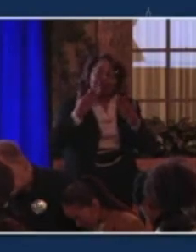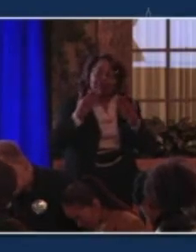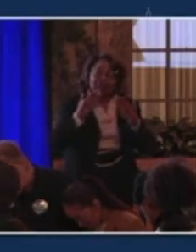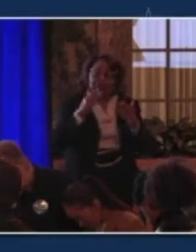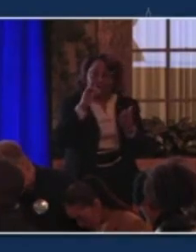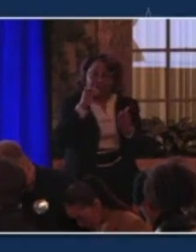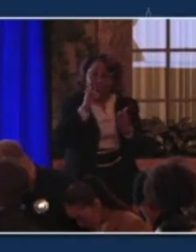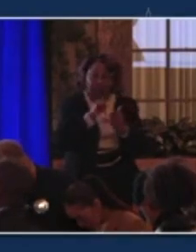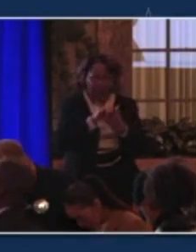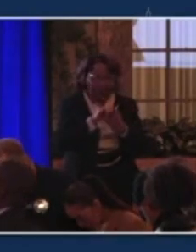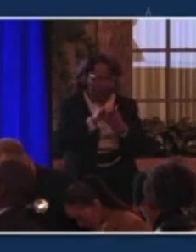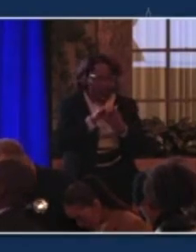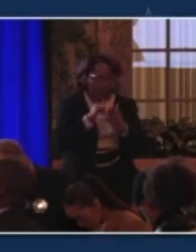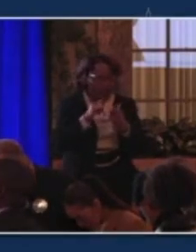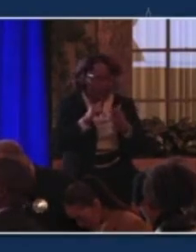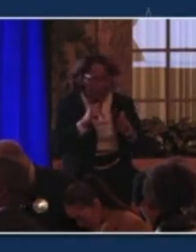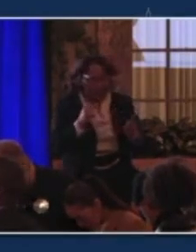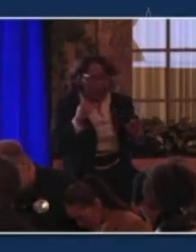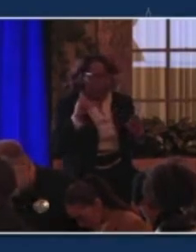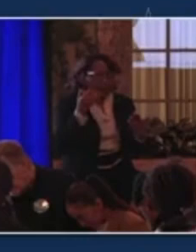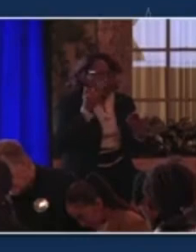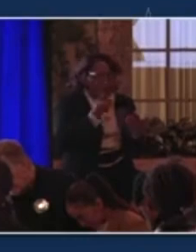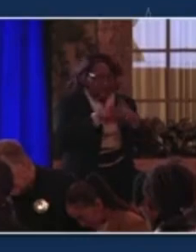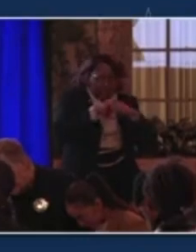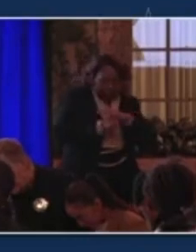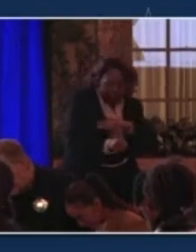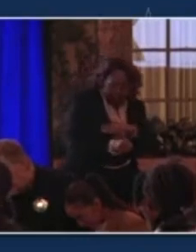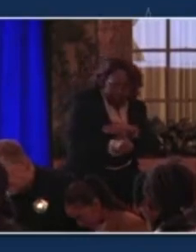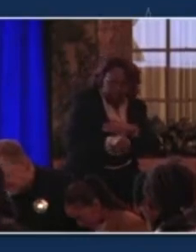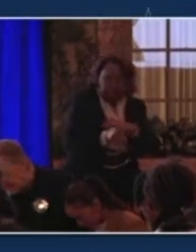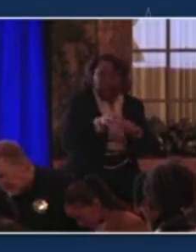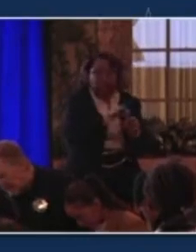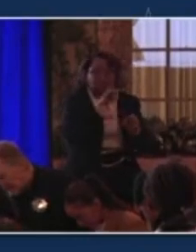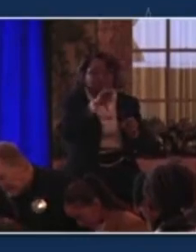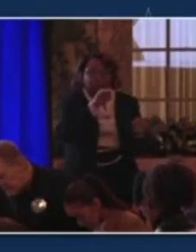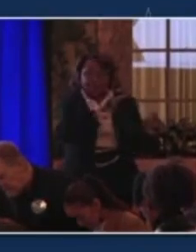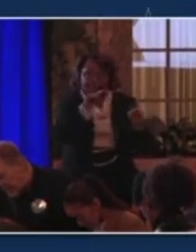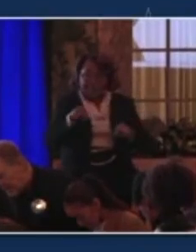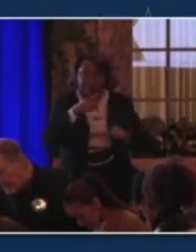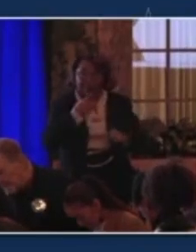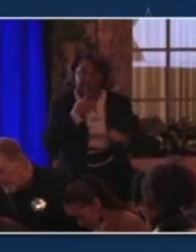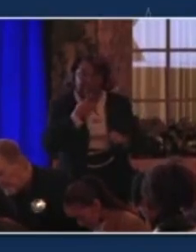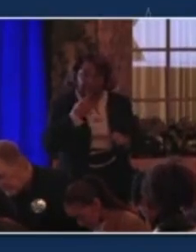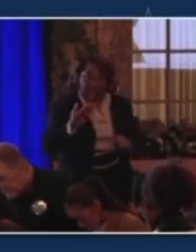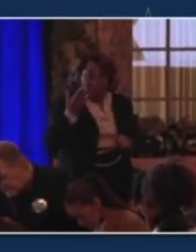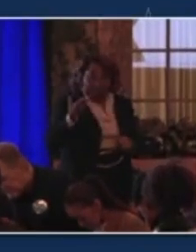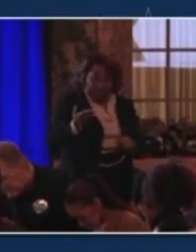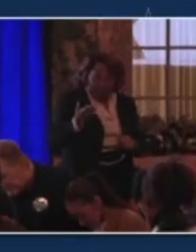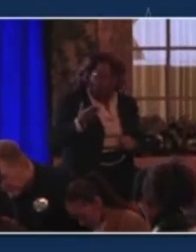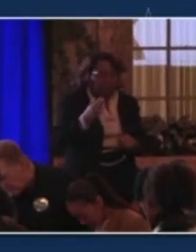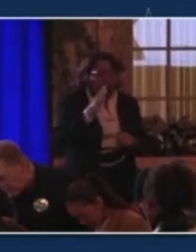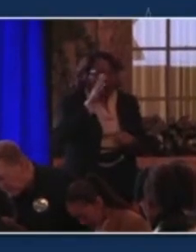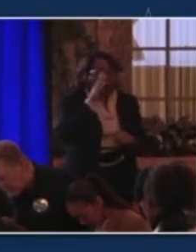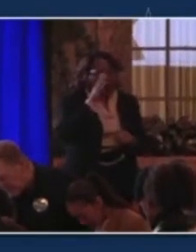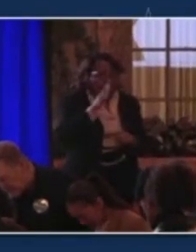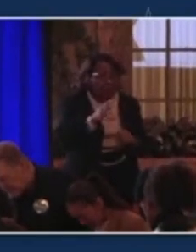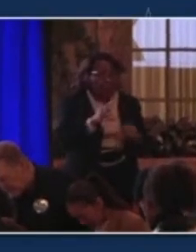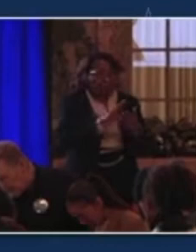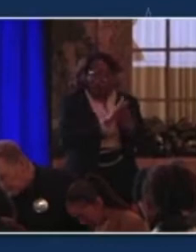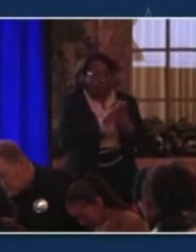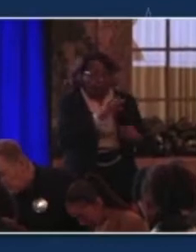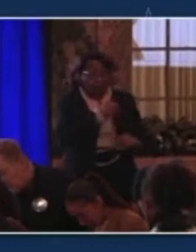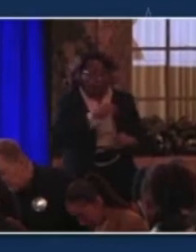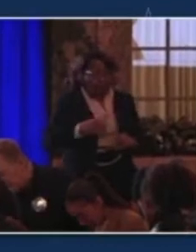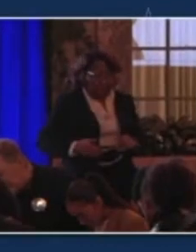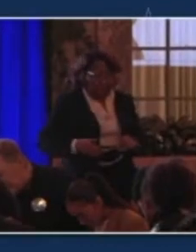jail, that your spirit came on him and he put his head down and said, right then, I'm going to be mayor of the city of Chicago.